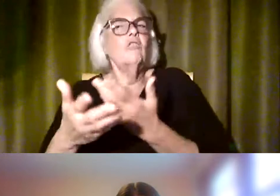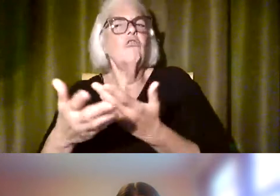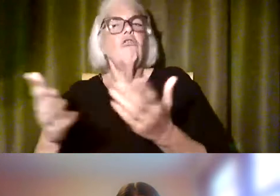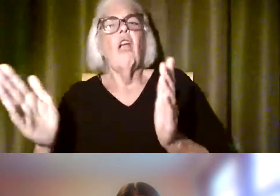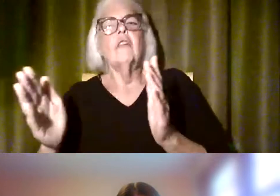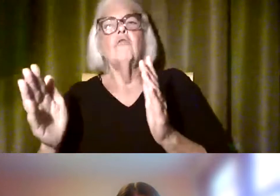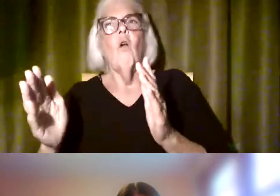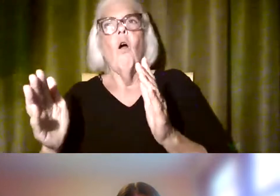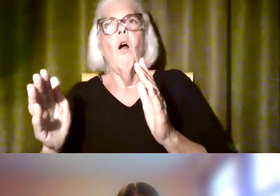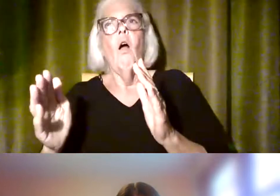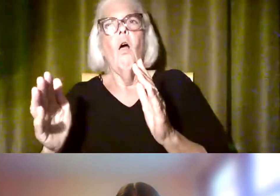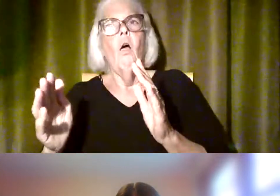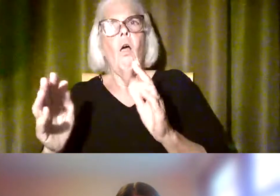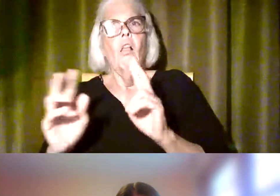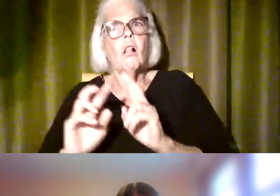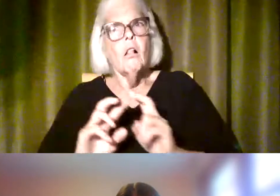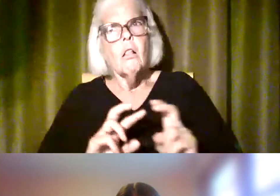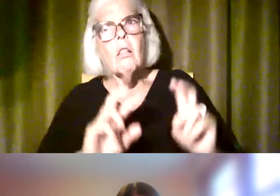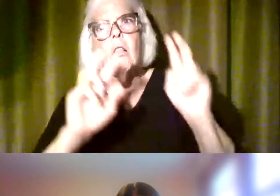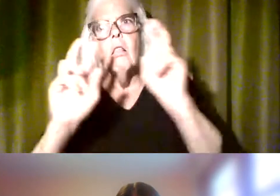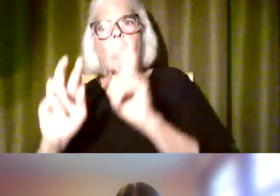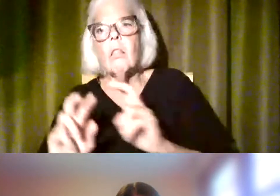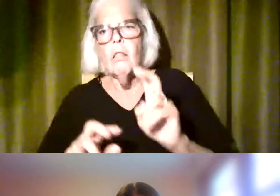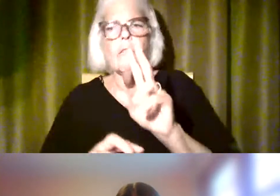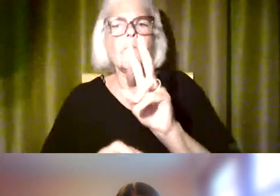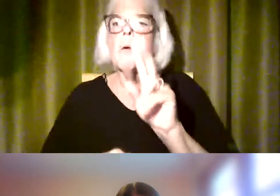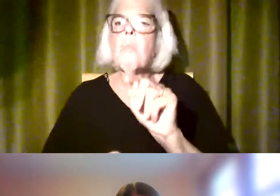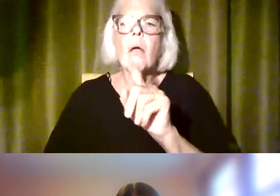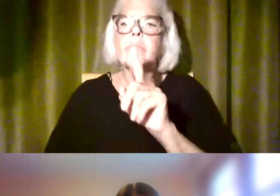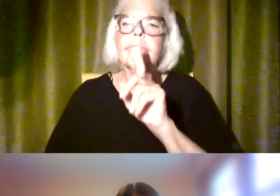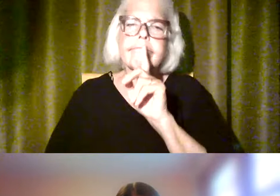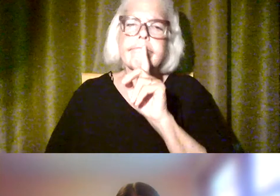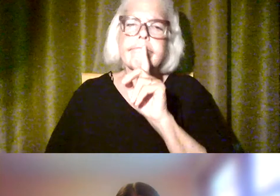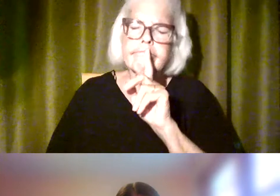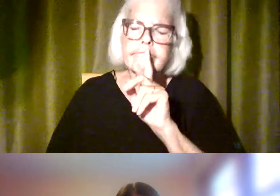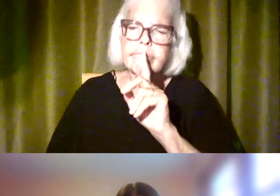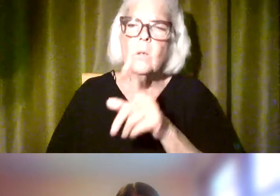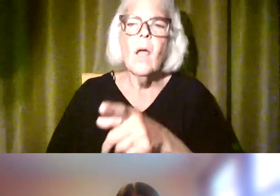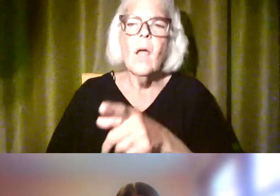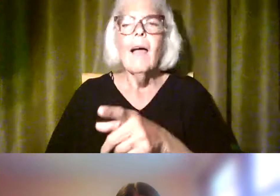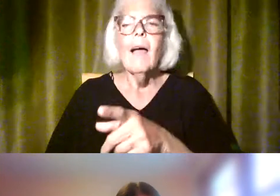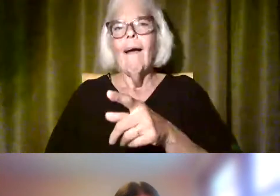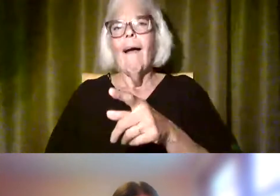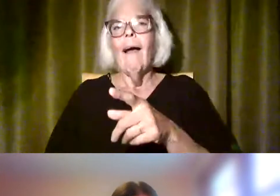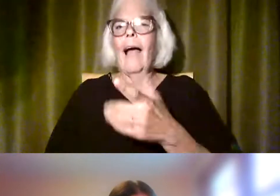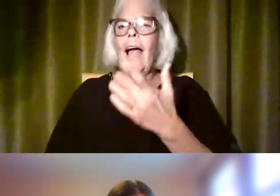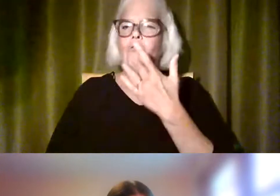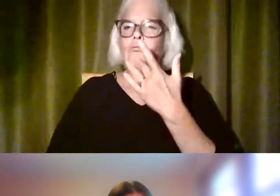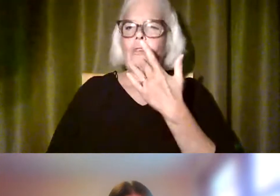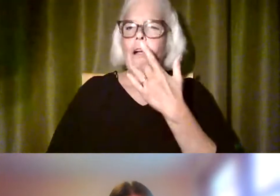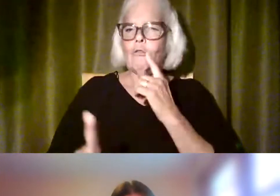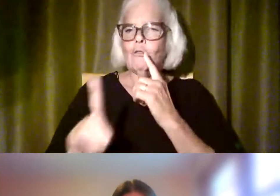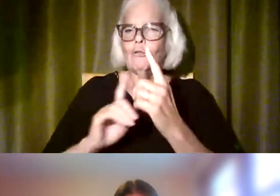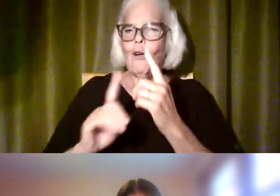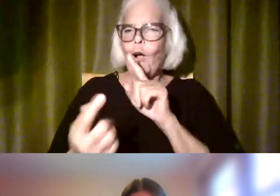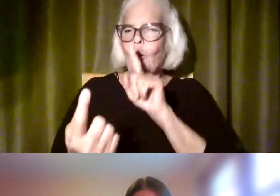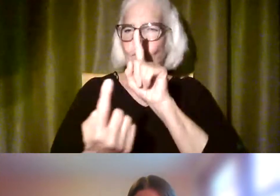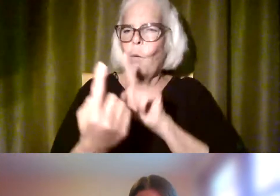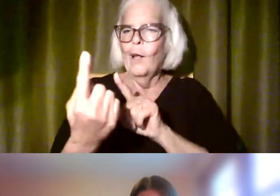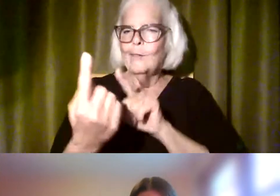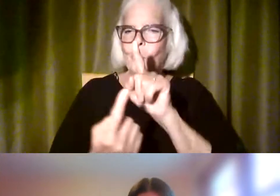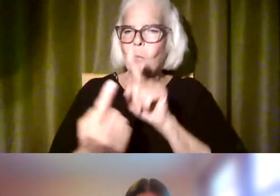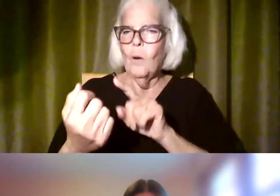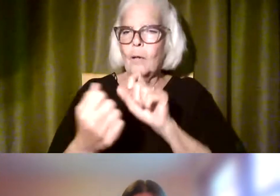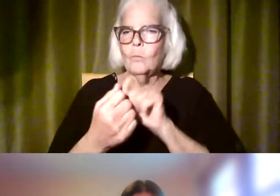would love to connect offline because it's a tough one. What would you recommend based on community levels,